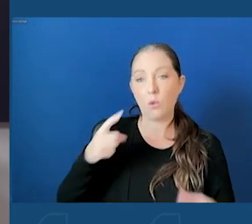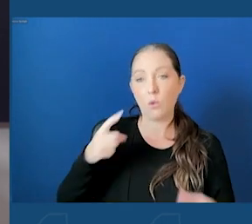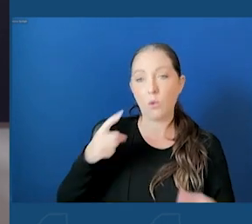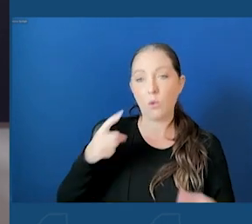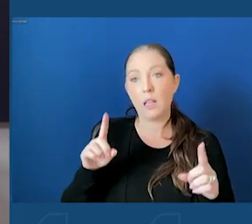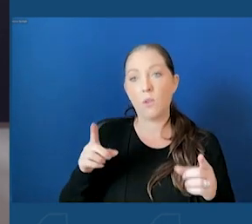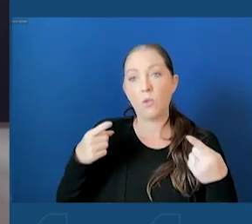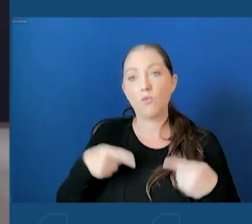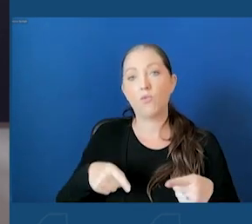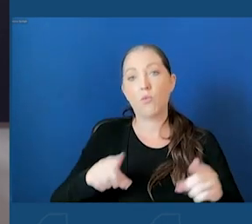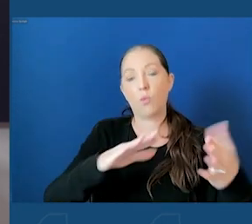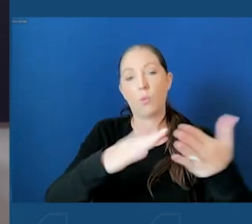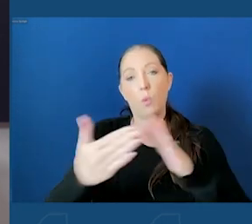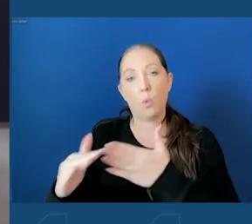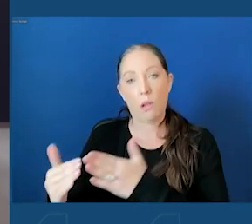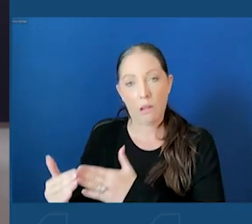community.